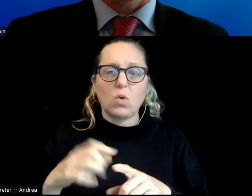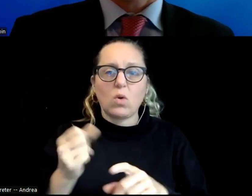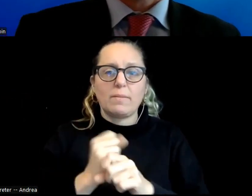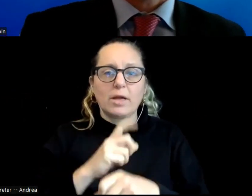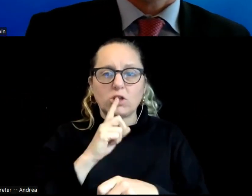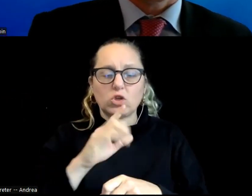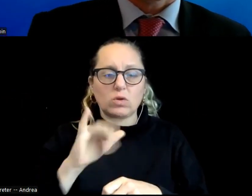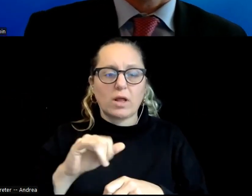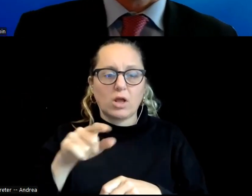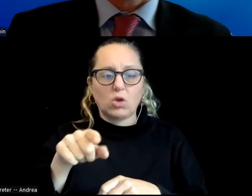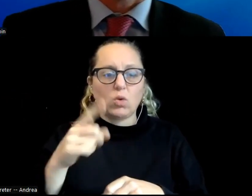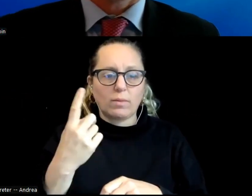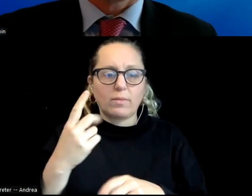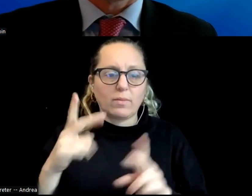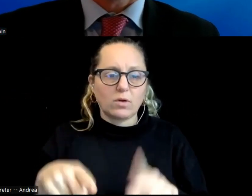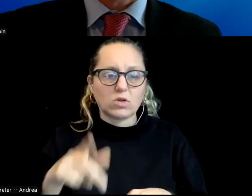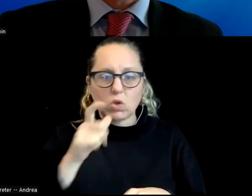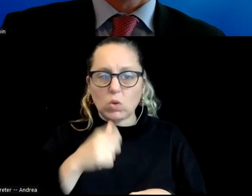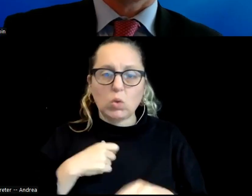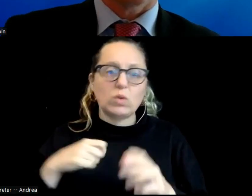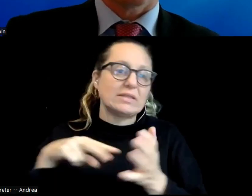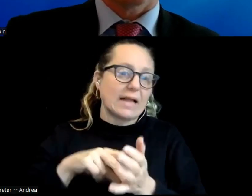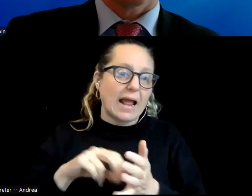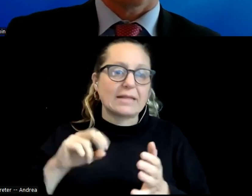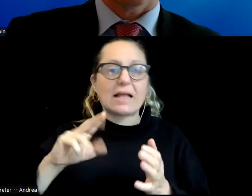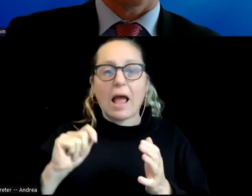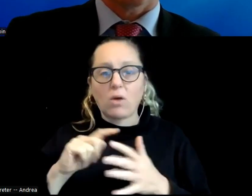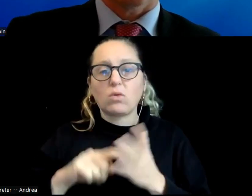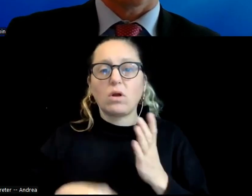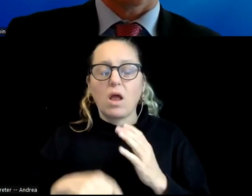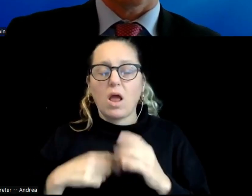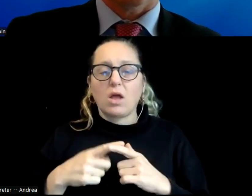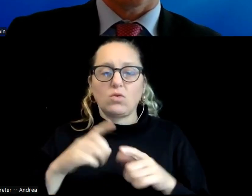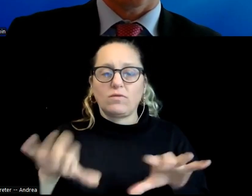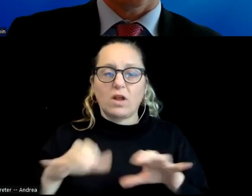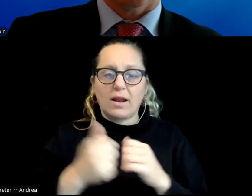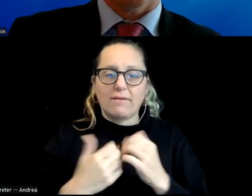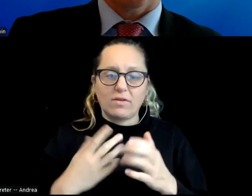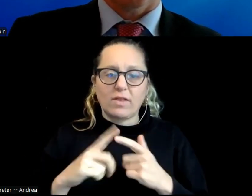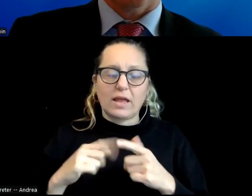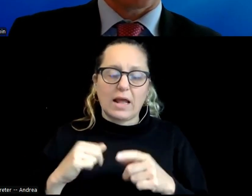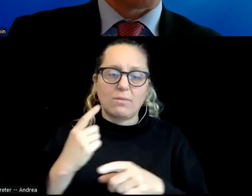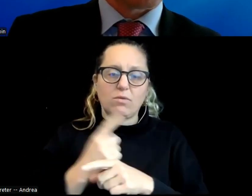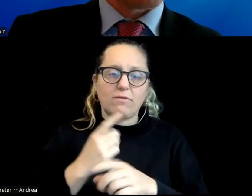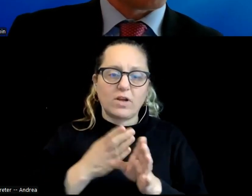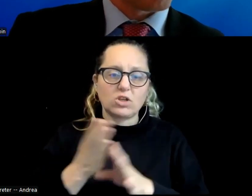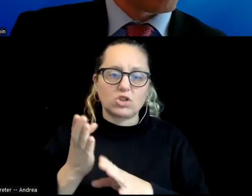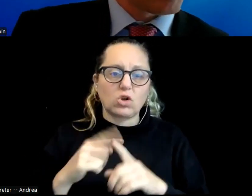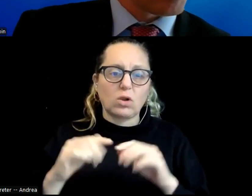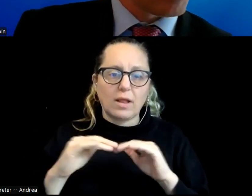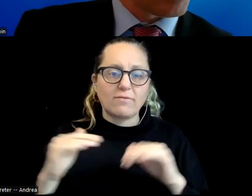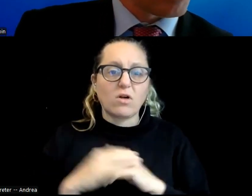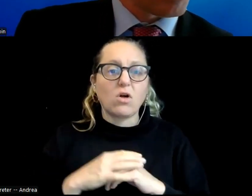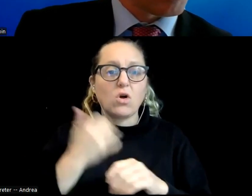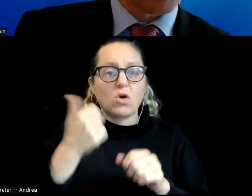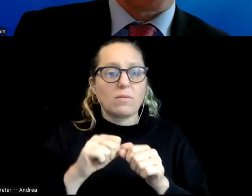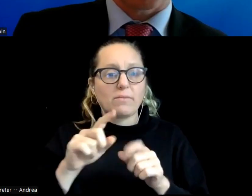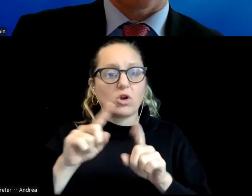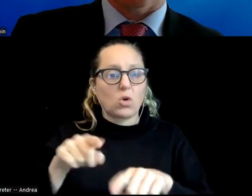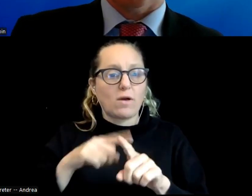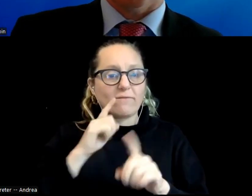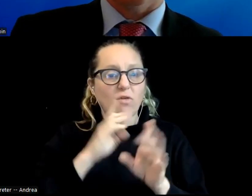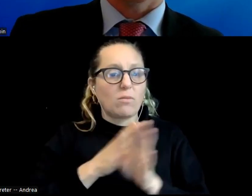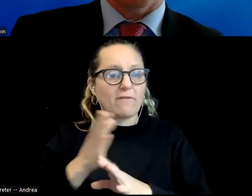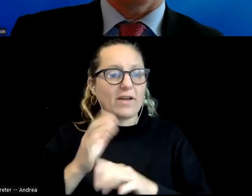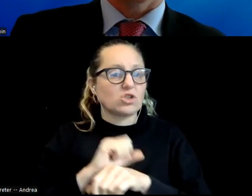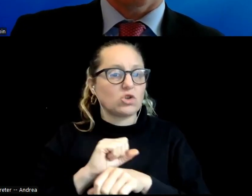that you're the one who stands out and you have done everything at a professional level, because remember, you're going for a professional